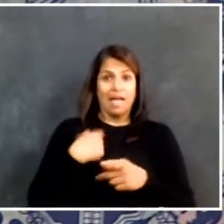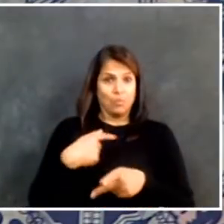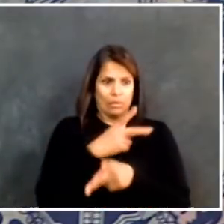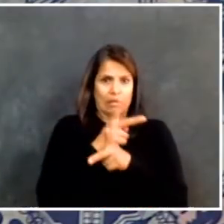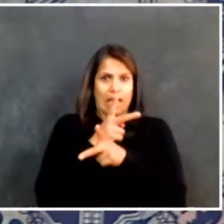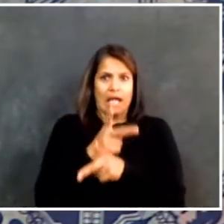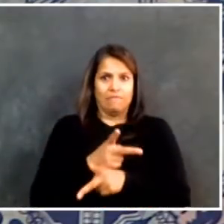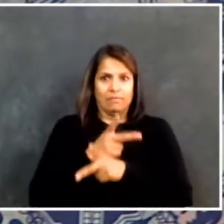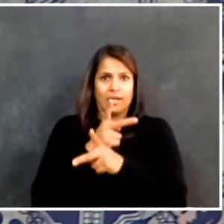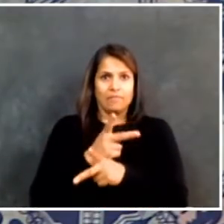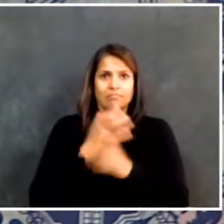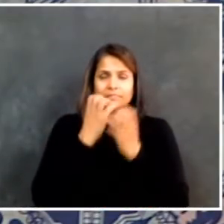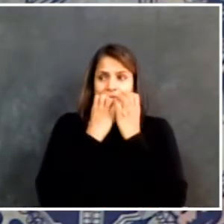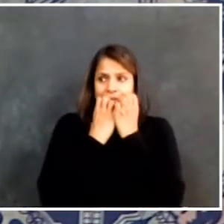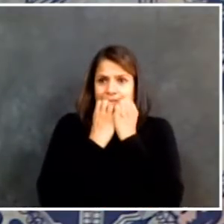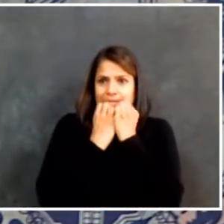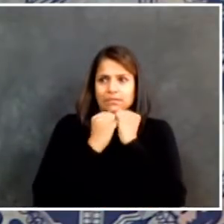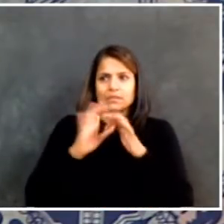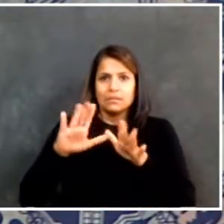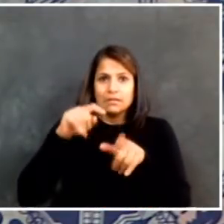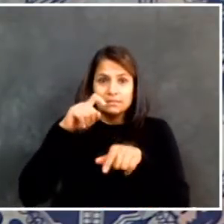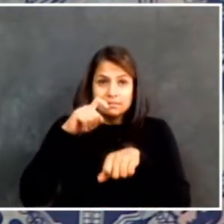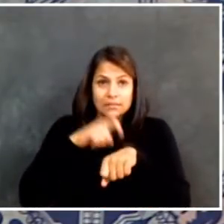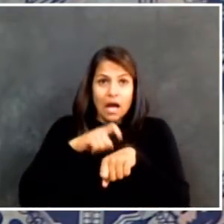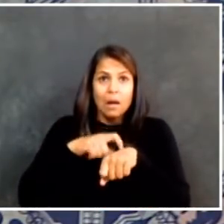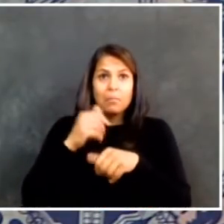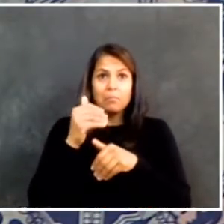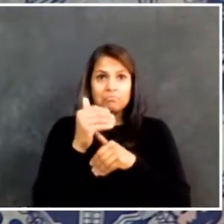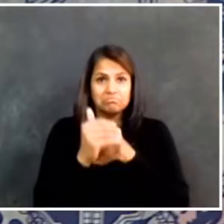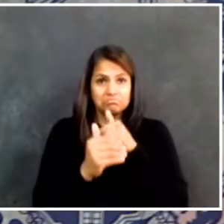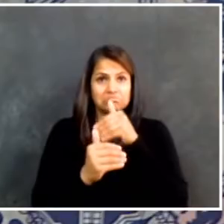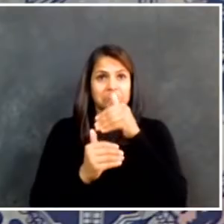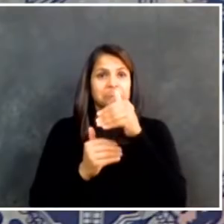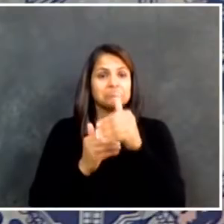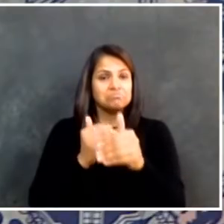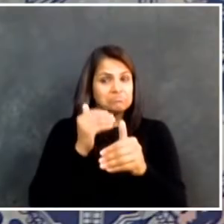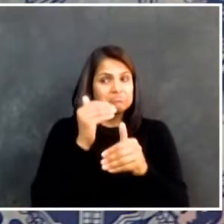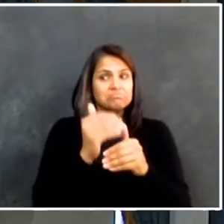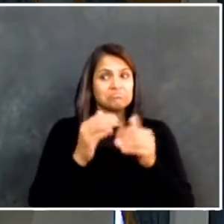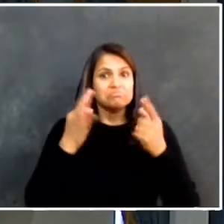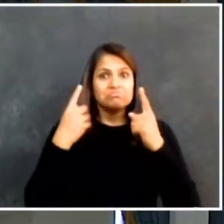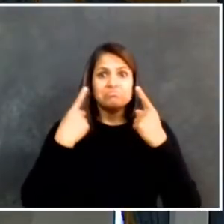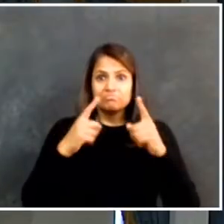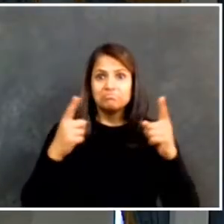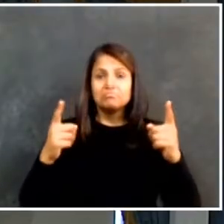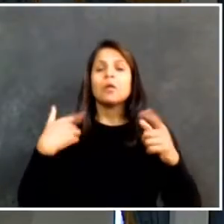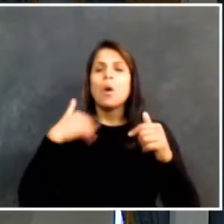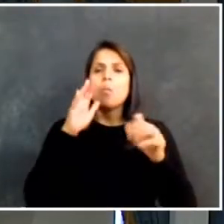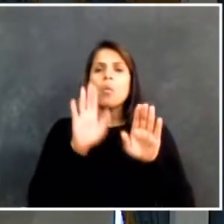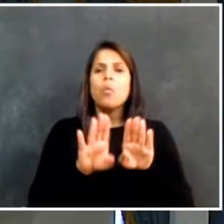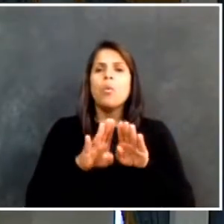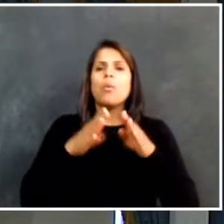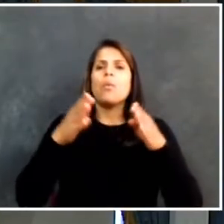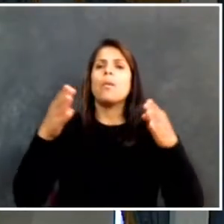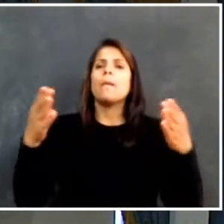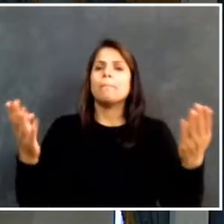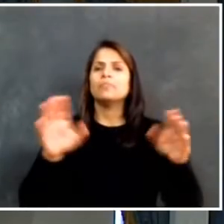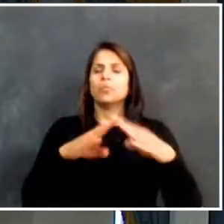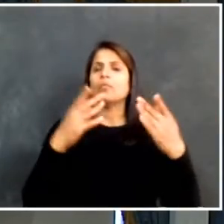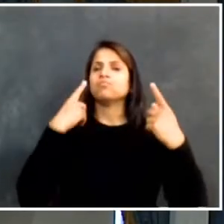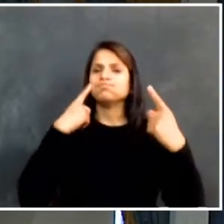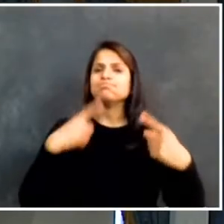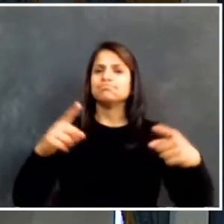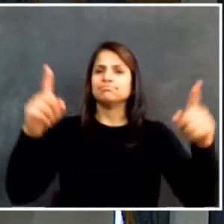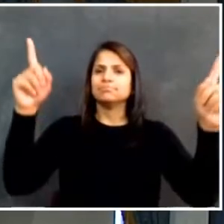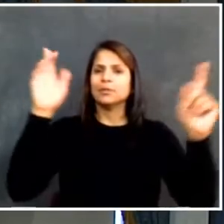come back and stay back. That's what I want to achieve. Alex from Chalkbeat is up next. Alex. Hey, Mr. Mayor,